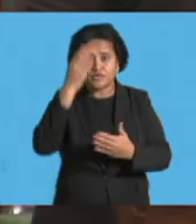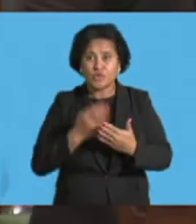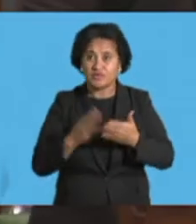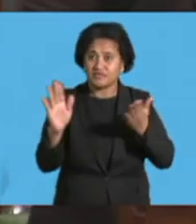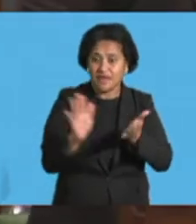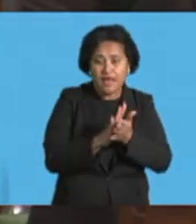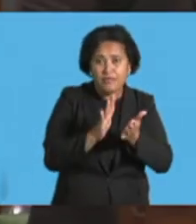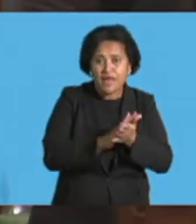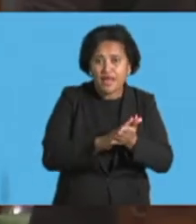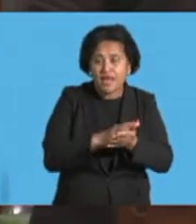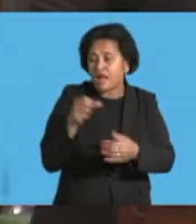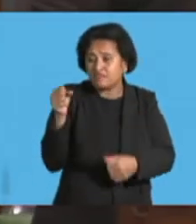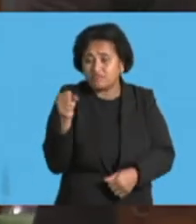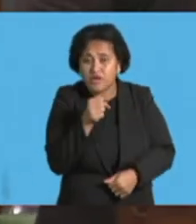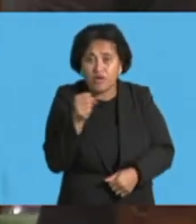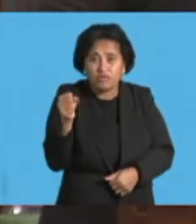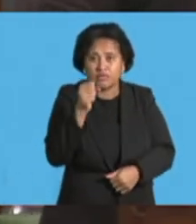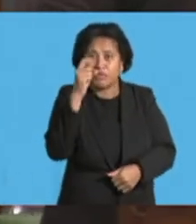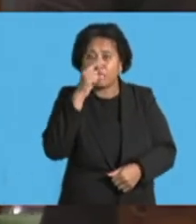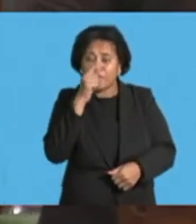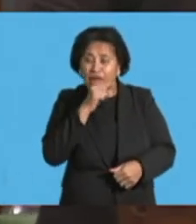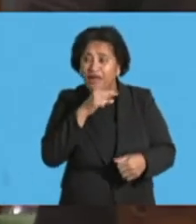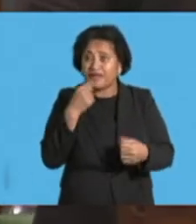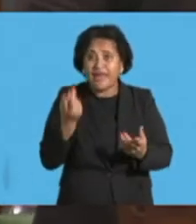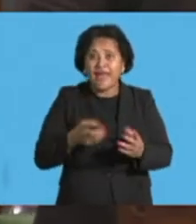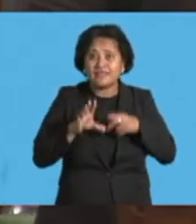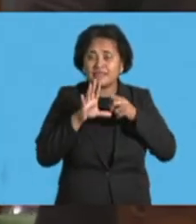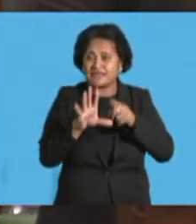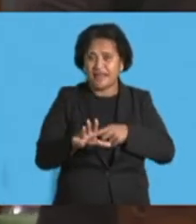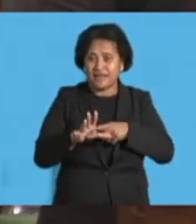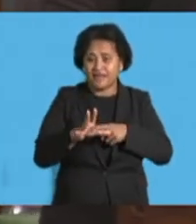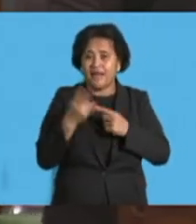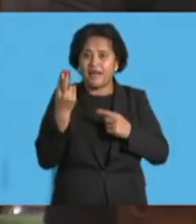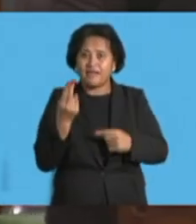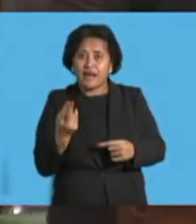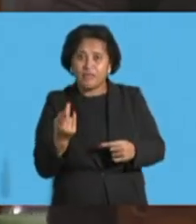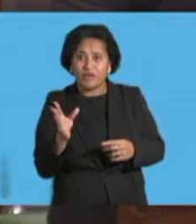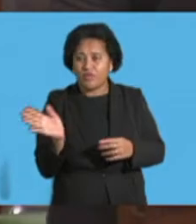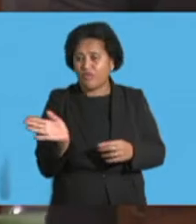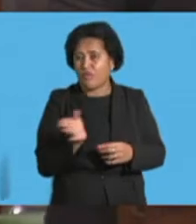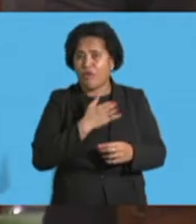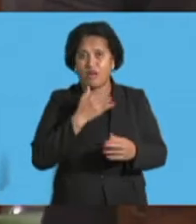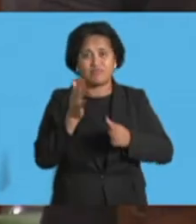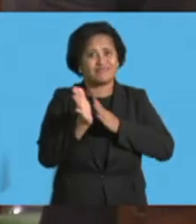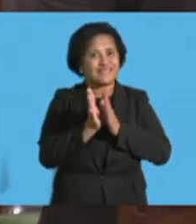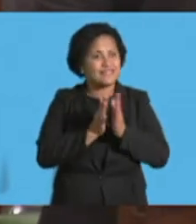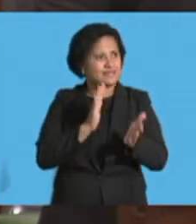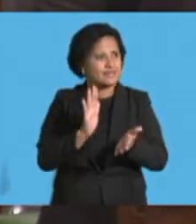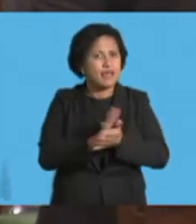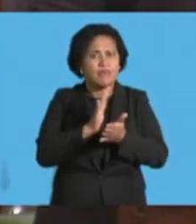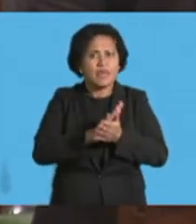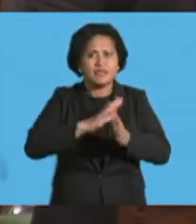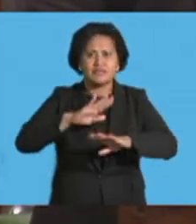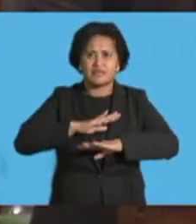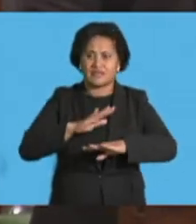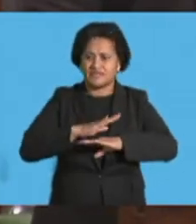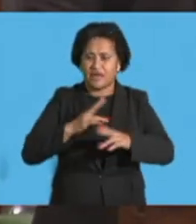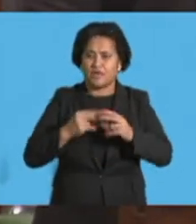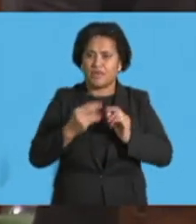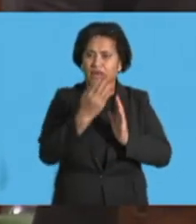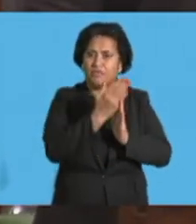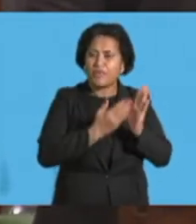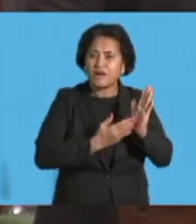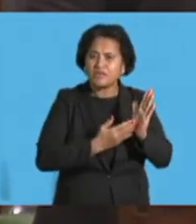senior citizens and young couples planning babies. They were simply enthralled at the idea that their newborn will have financial security.